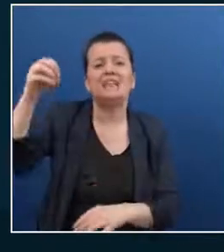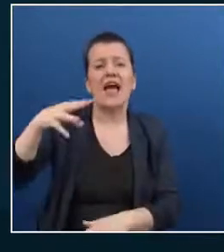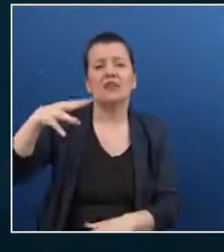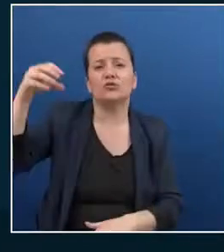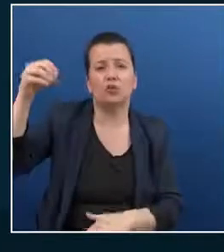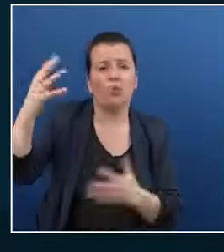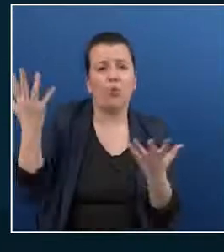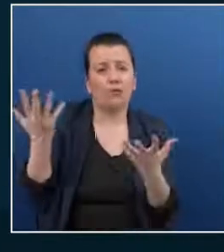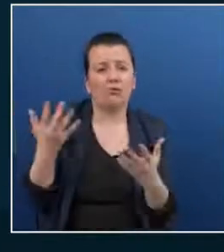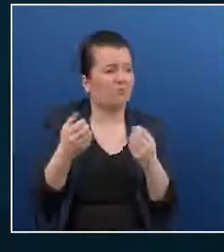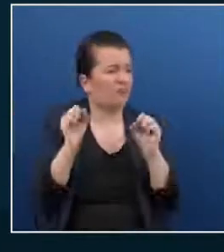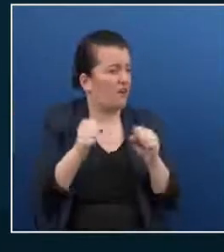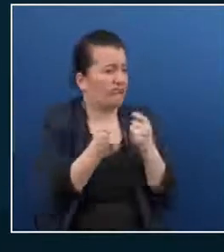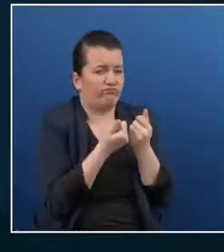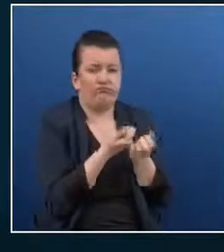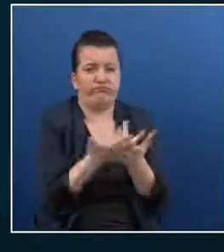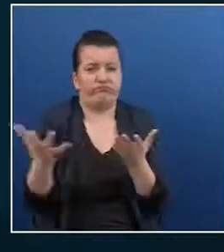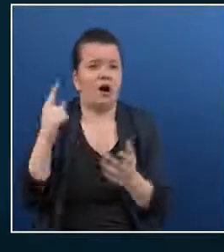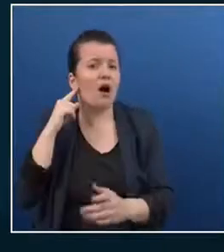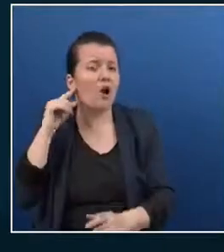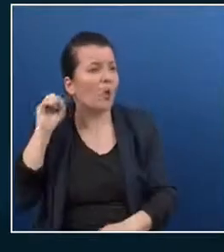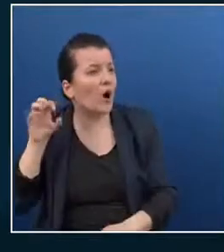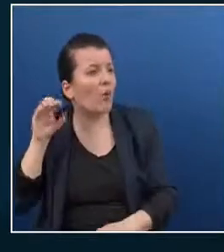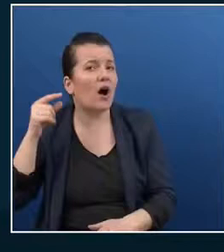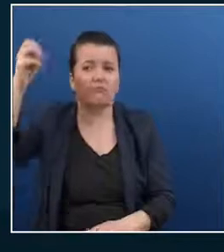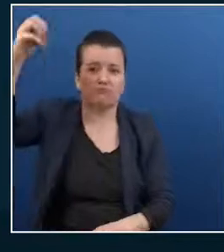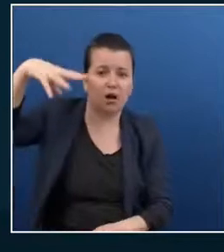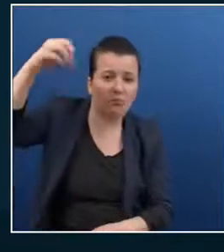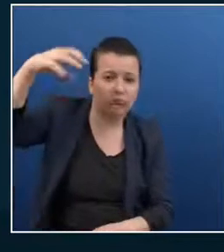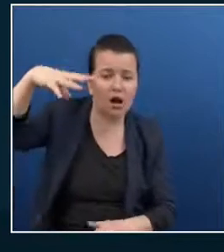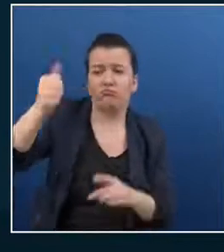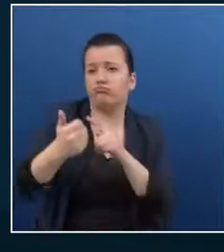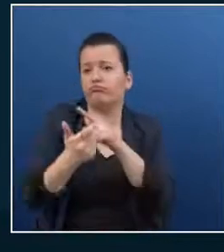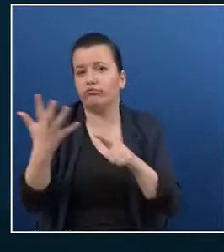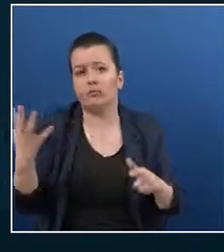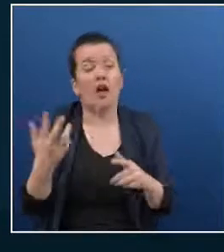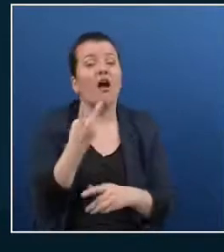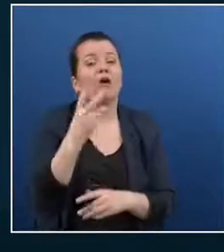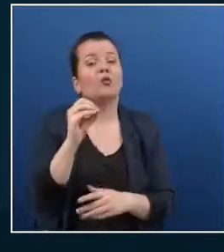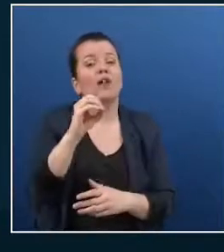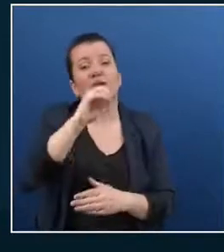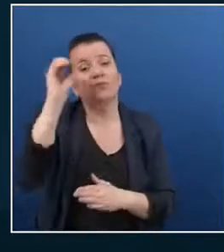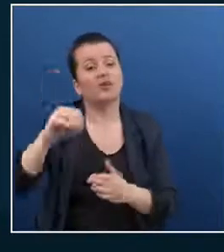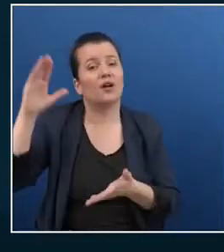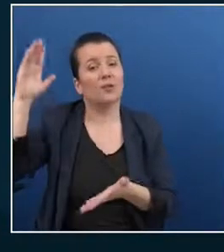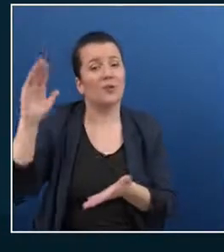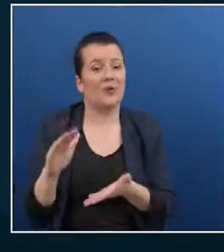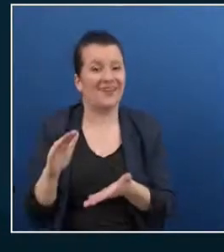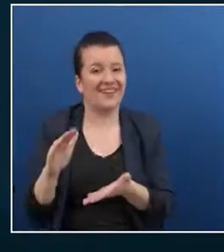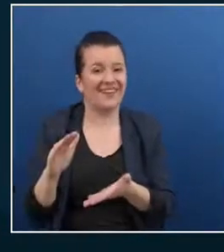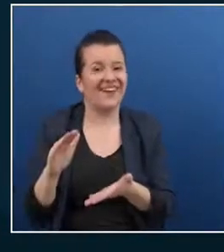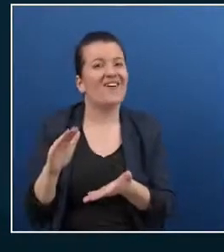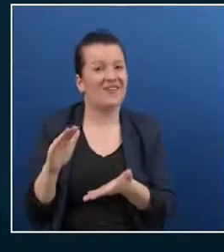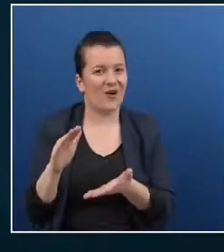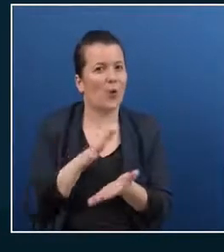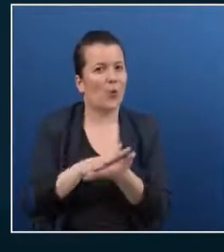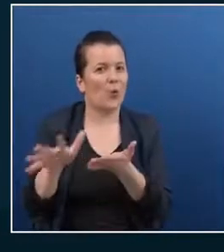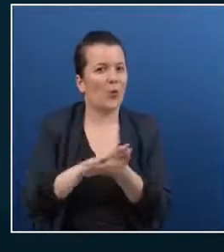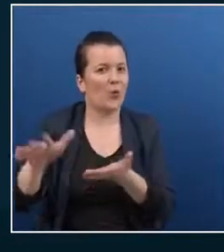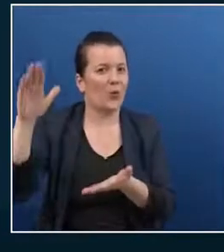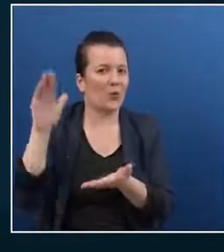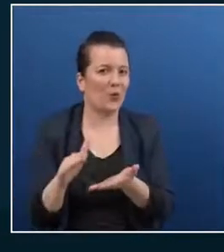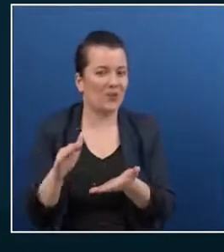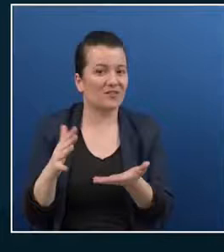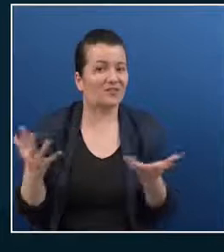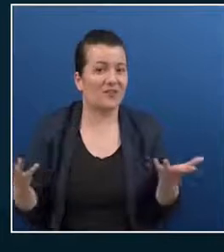and what you're going to do with that 20% of your use case. Like, So yes, I'm hopeful. We've